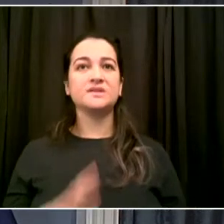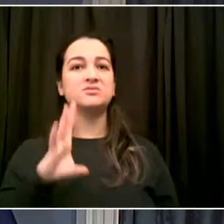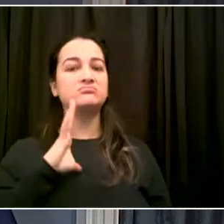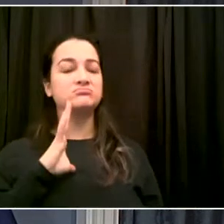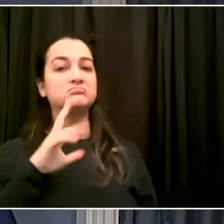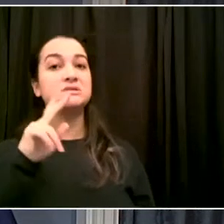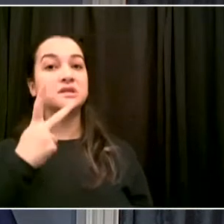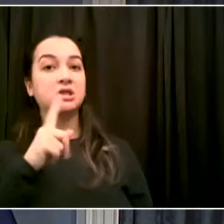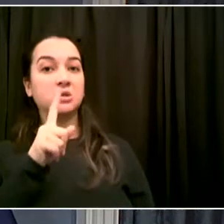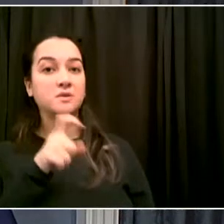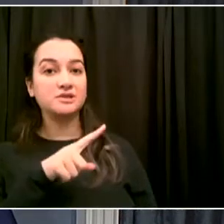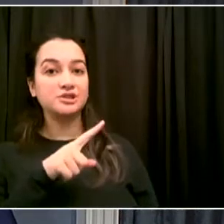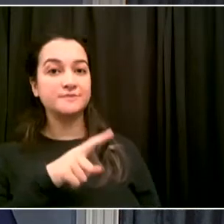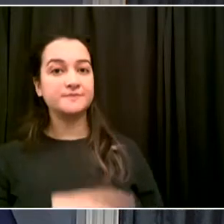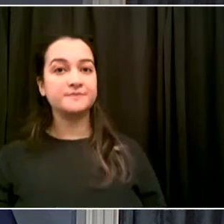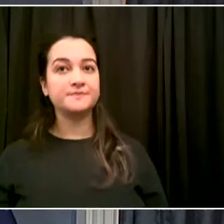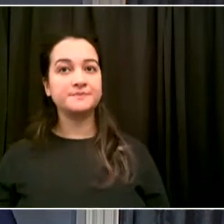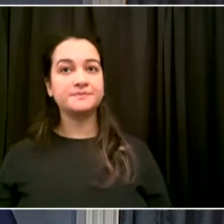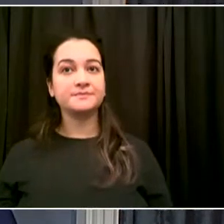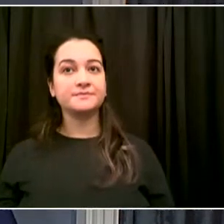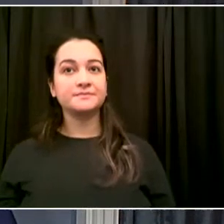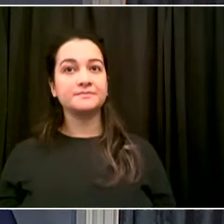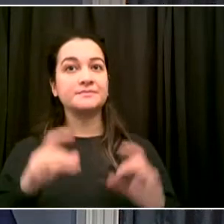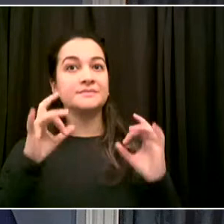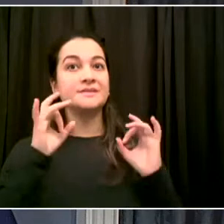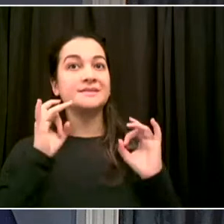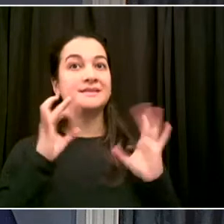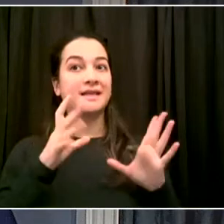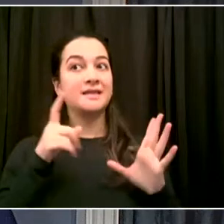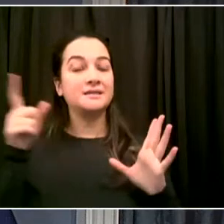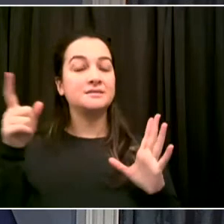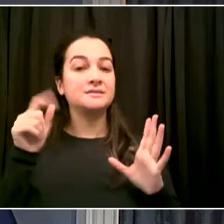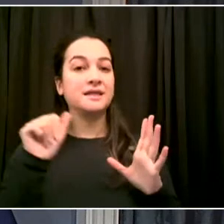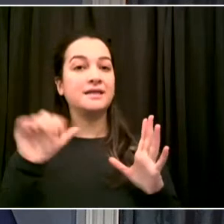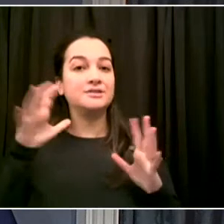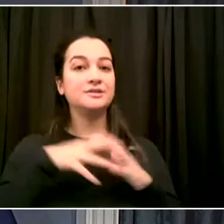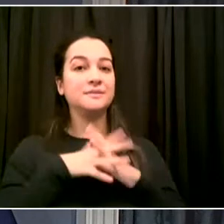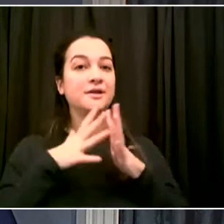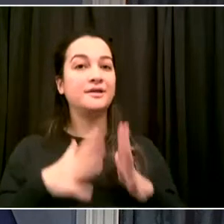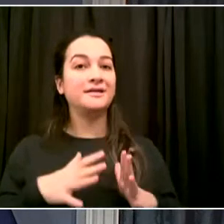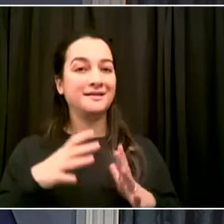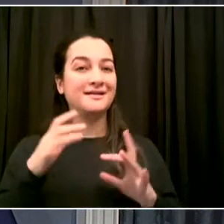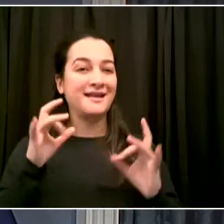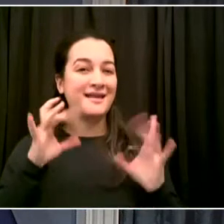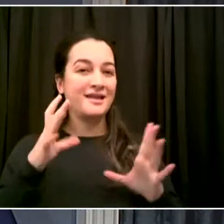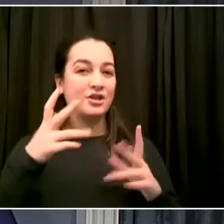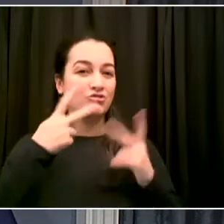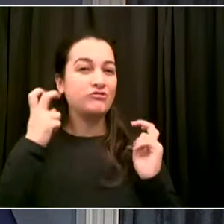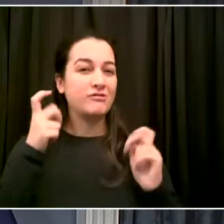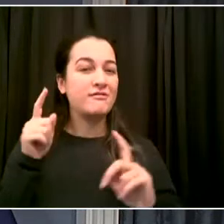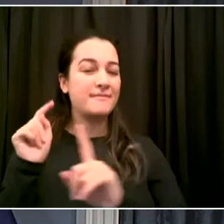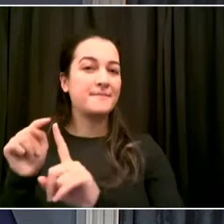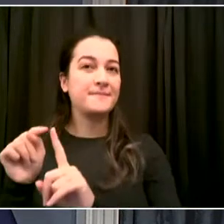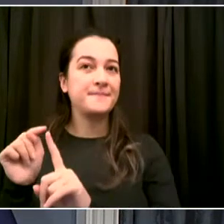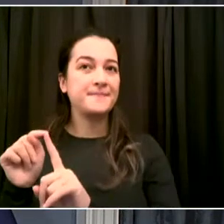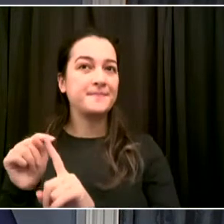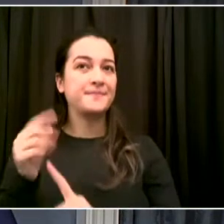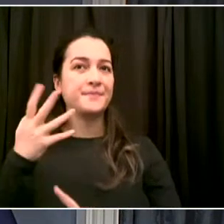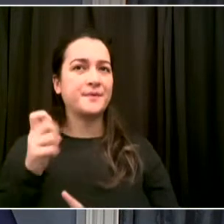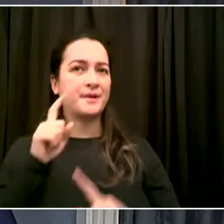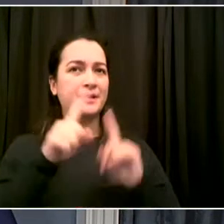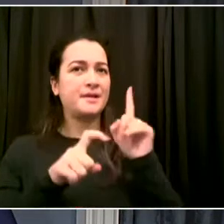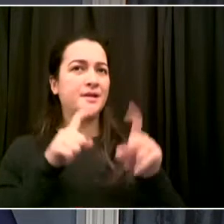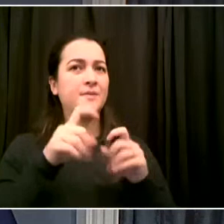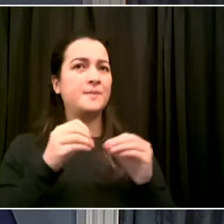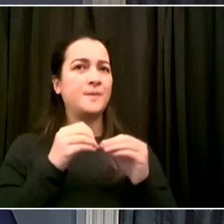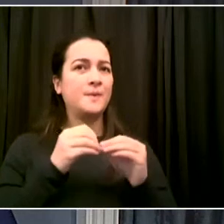hate crimes against Asian New Yorkers, could you, Mr. Mayor, as well as Deputy Inspector Liu, talk more